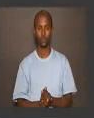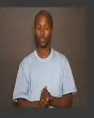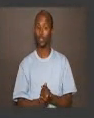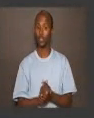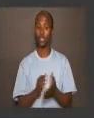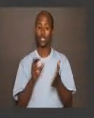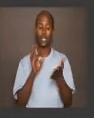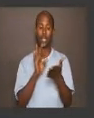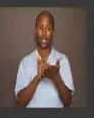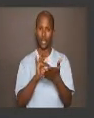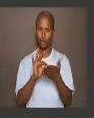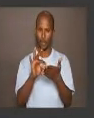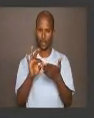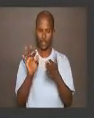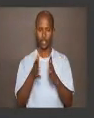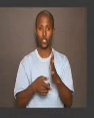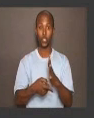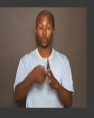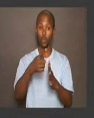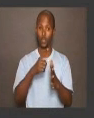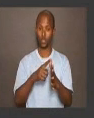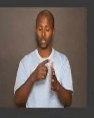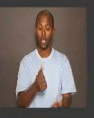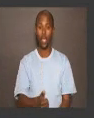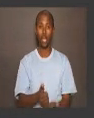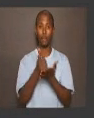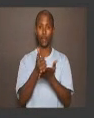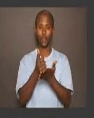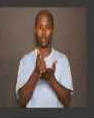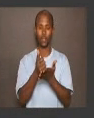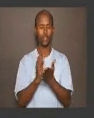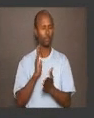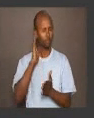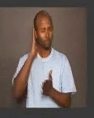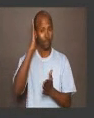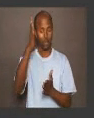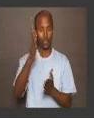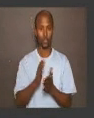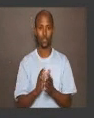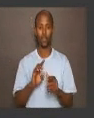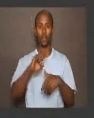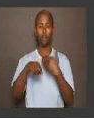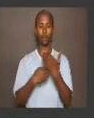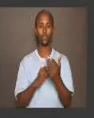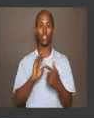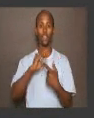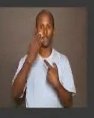Number sequences are helpful in making predictions about events.